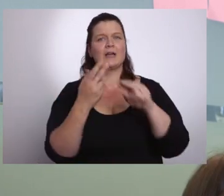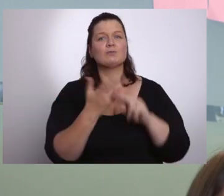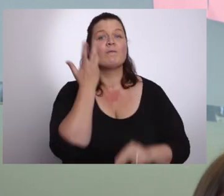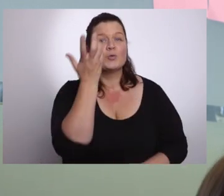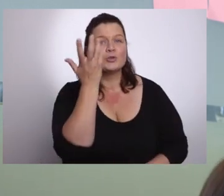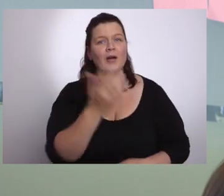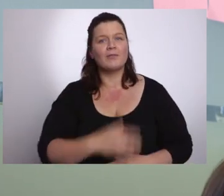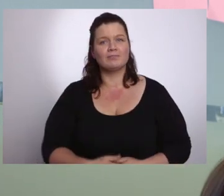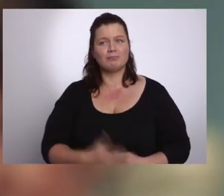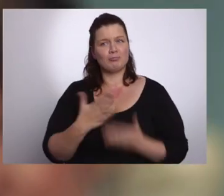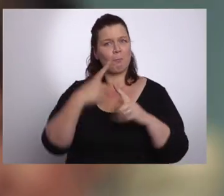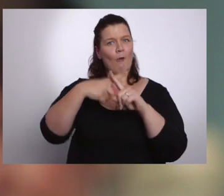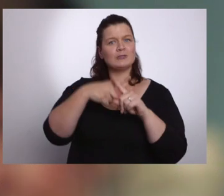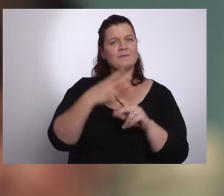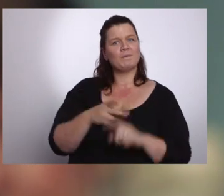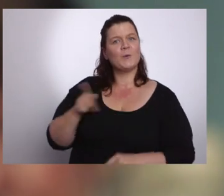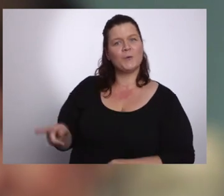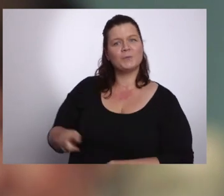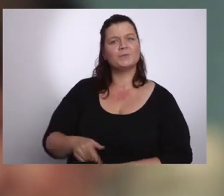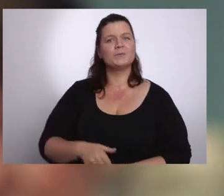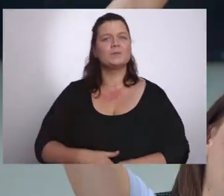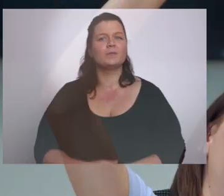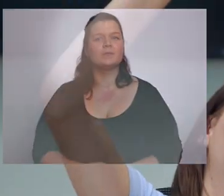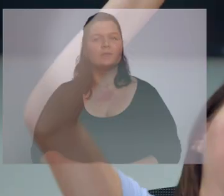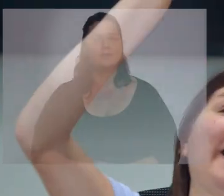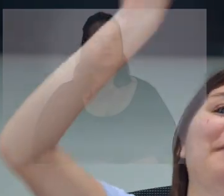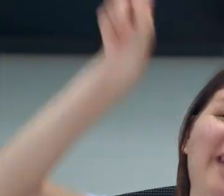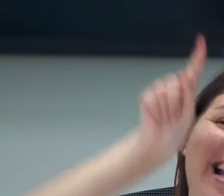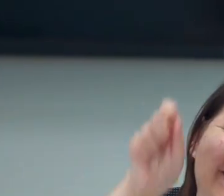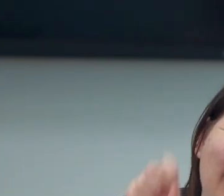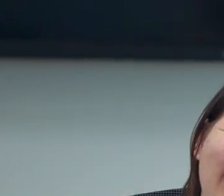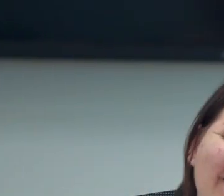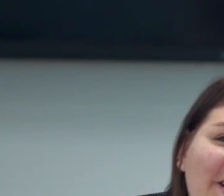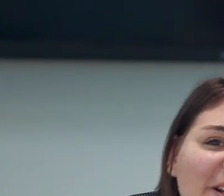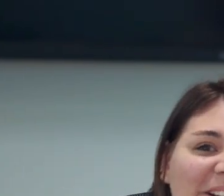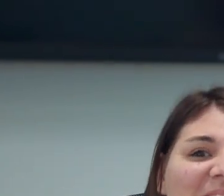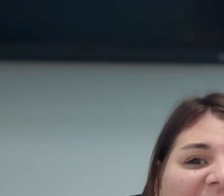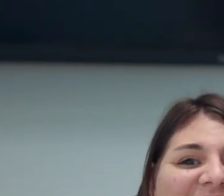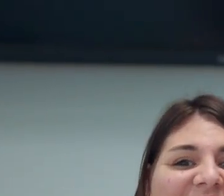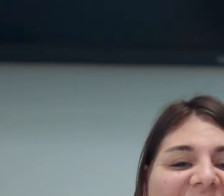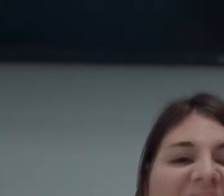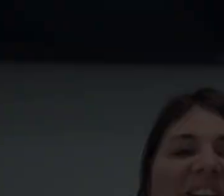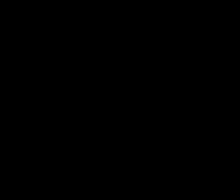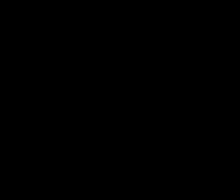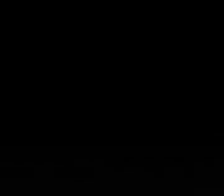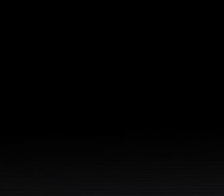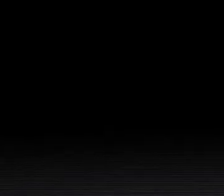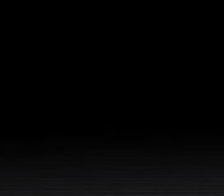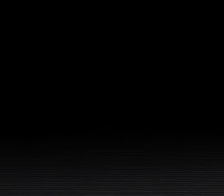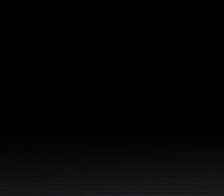didn't we Brianna? And about your story and your life story. And how big a change it's going to make for Bri.